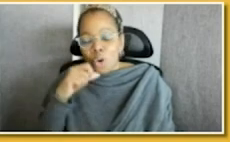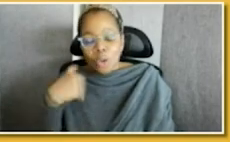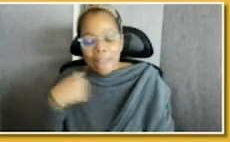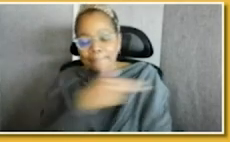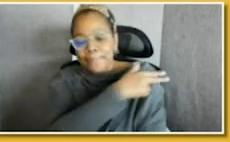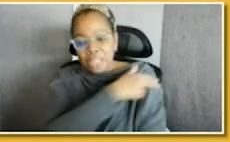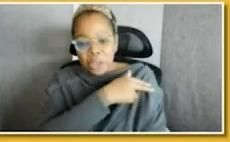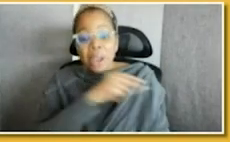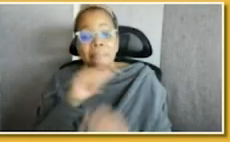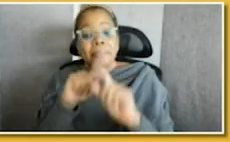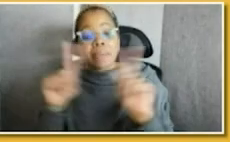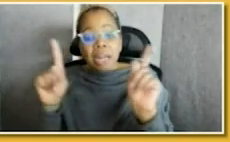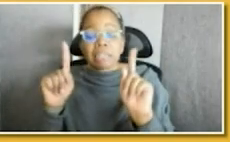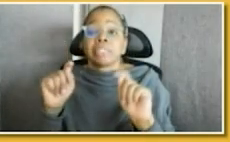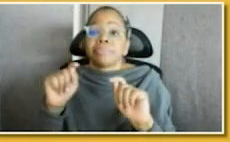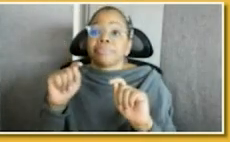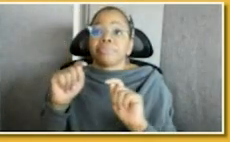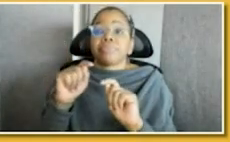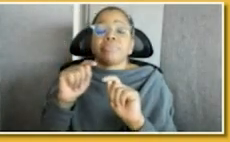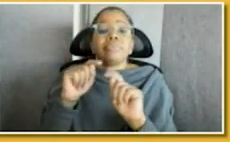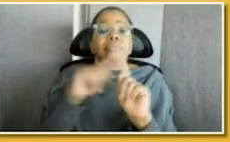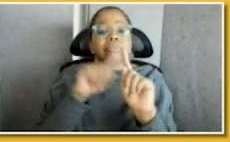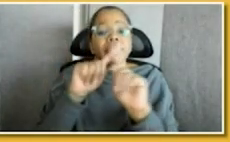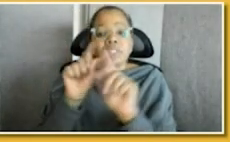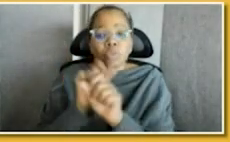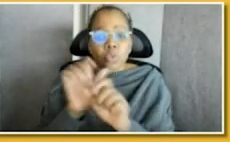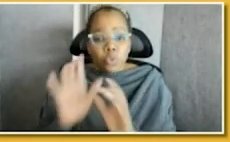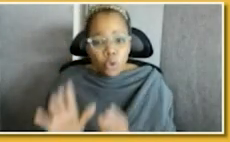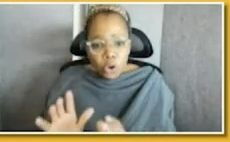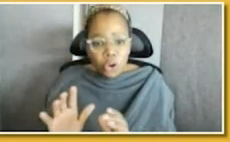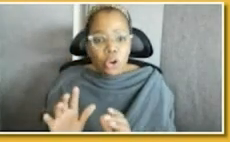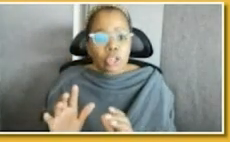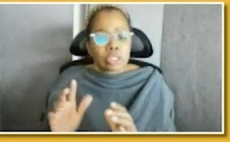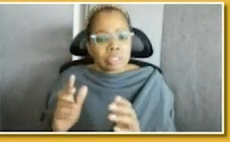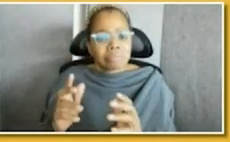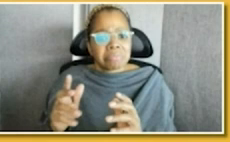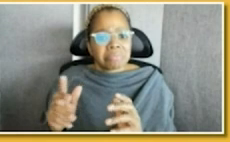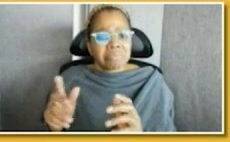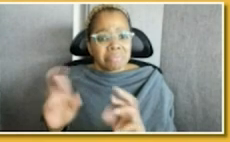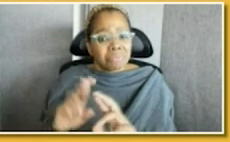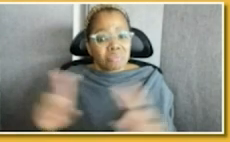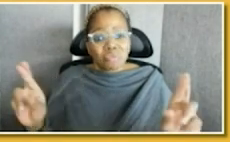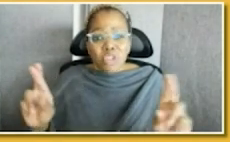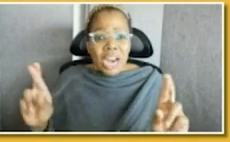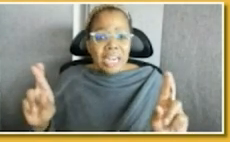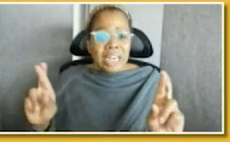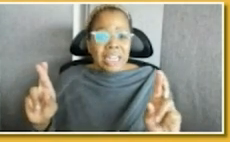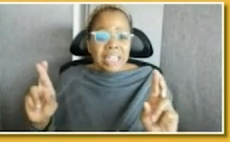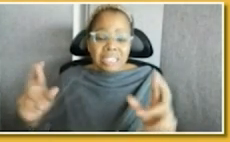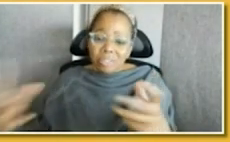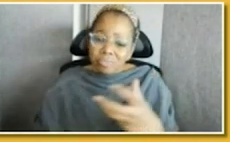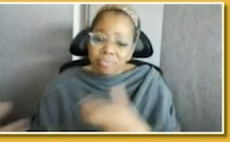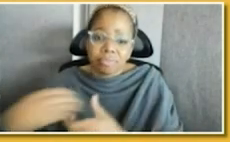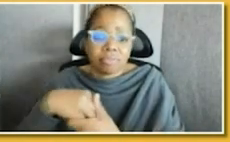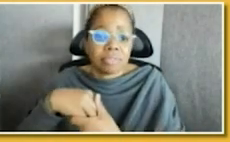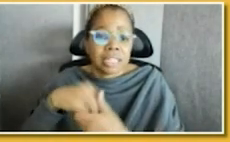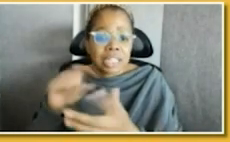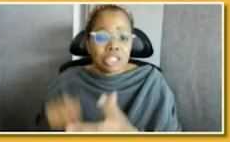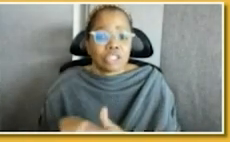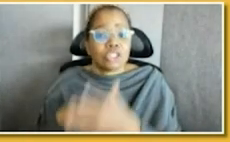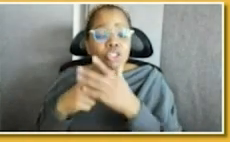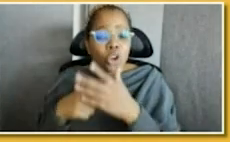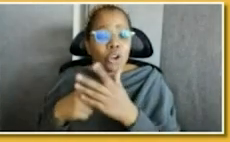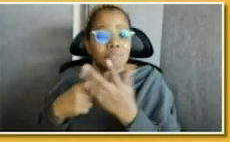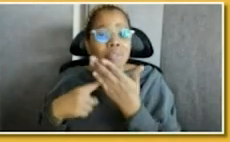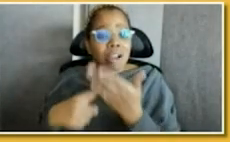these groups of workers that are rife for, you know, bringing into the fray and starting this conversation and developing a